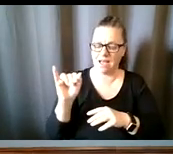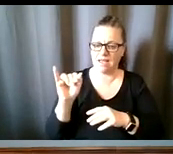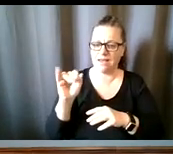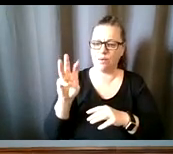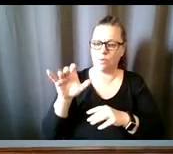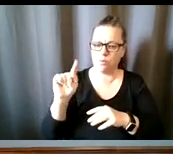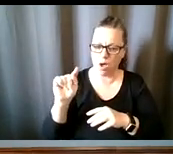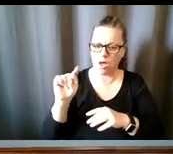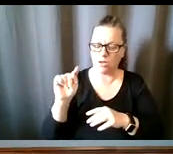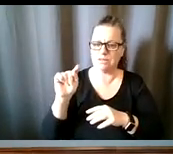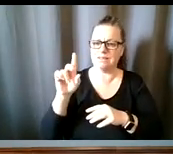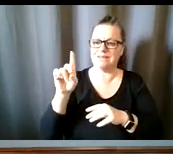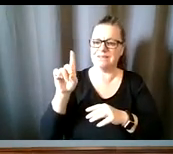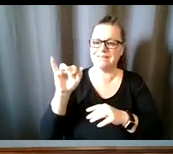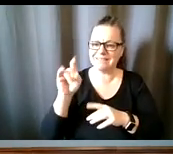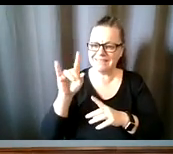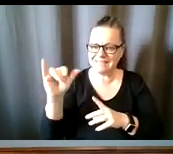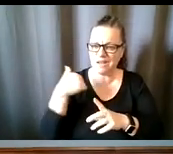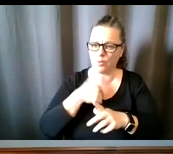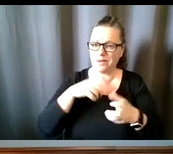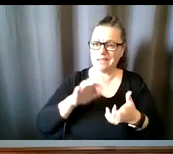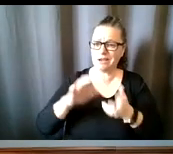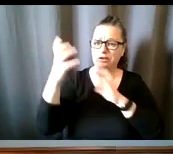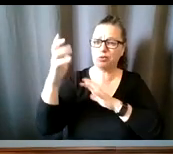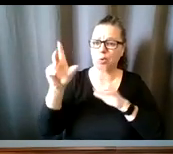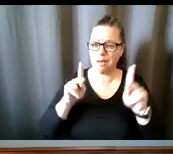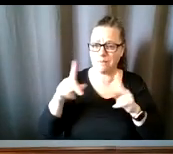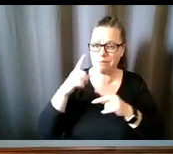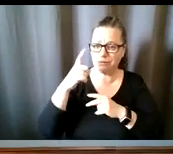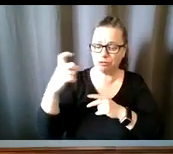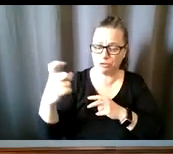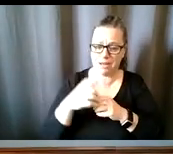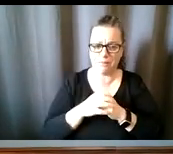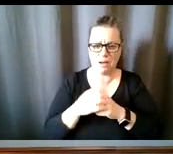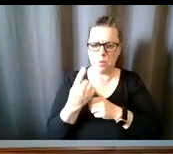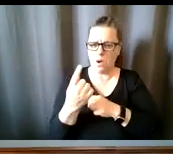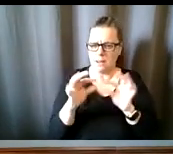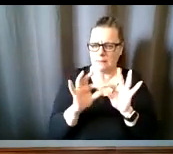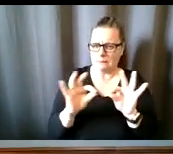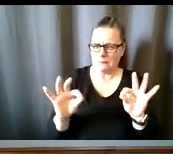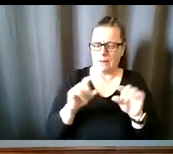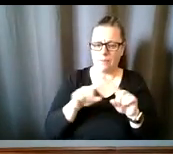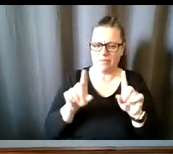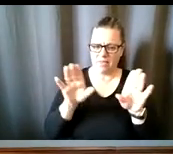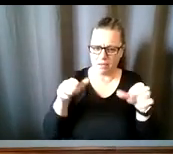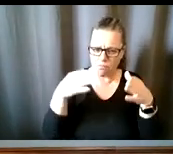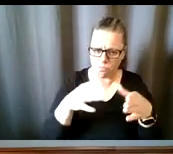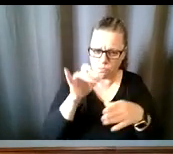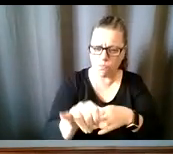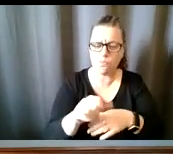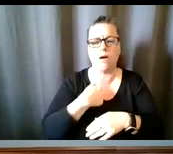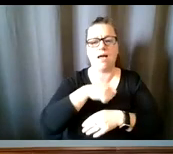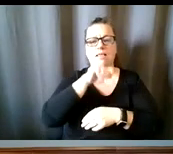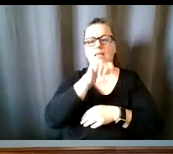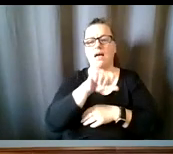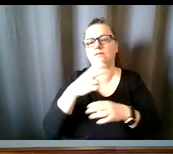dreams. He's like, that's not acceptable. We need to change that. And it was just one person that mentioned it. It was one little teeny line, but they narrowed in on it. So I love using